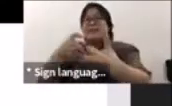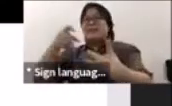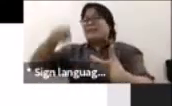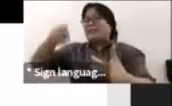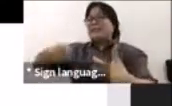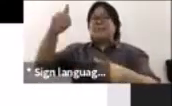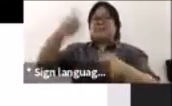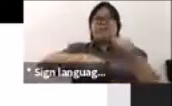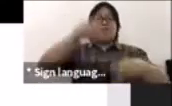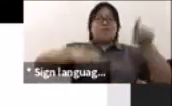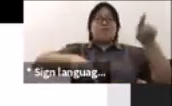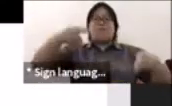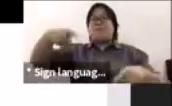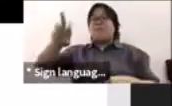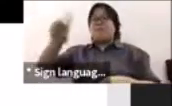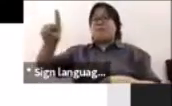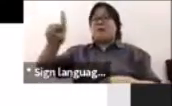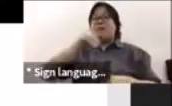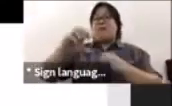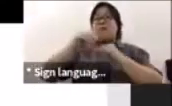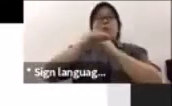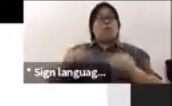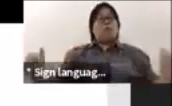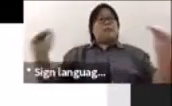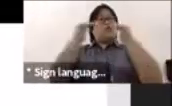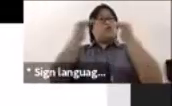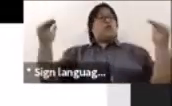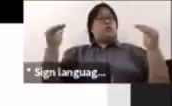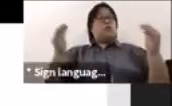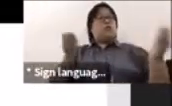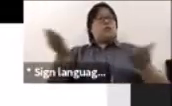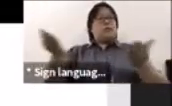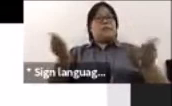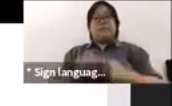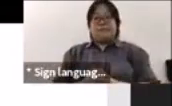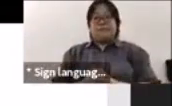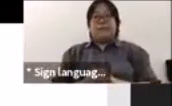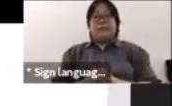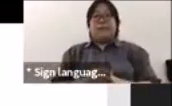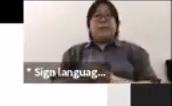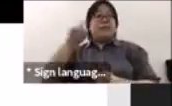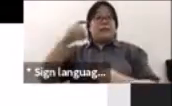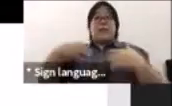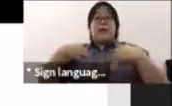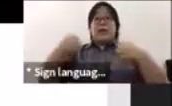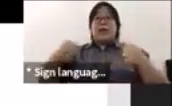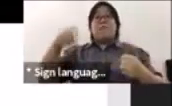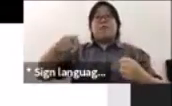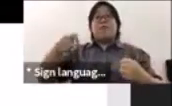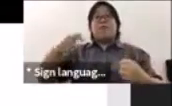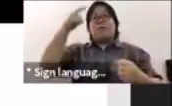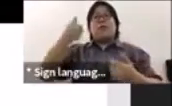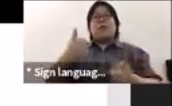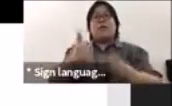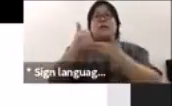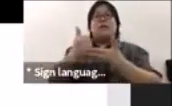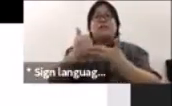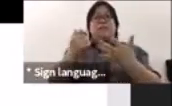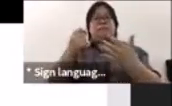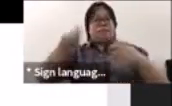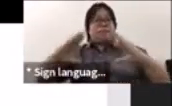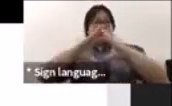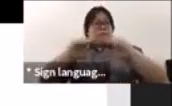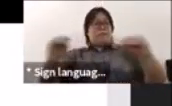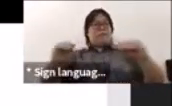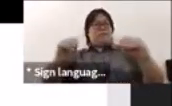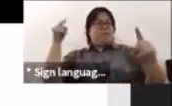with disabilities and promote equality of treatment. Last but not the least, sexual health demand is required to adequately address. At this